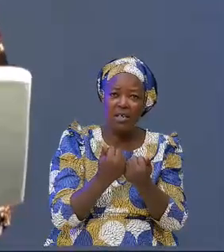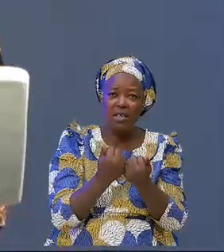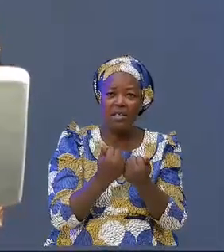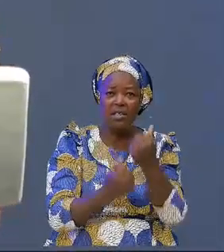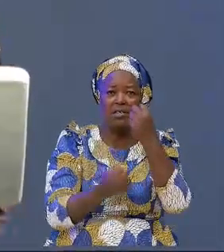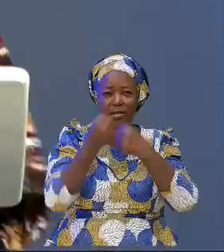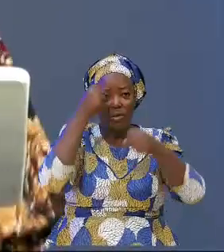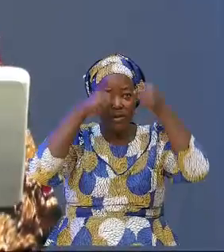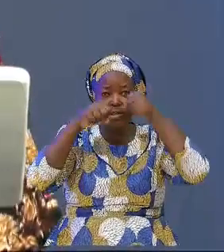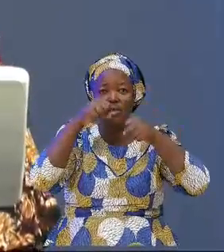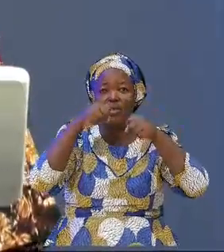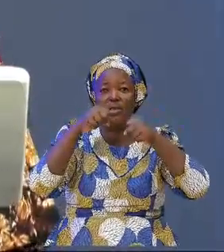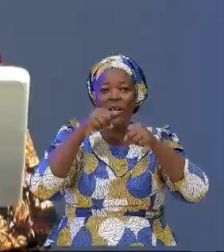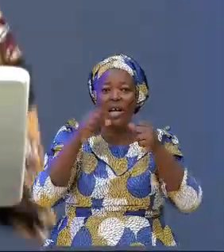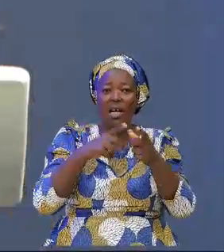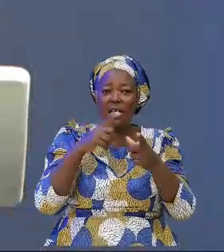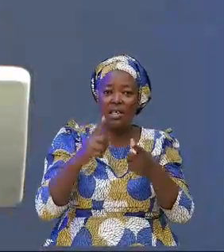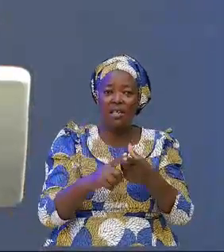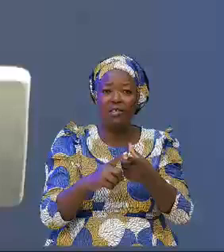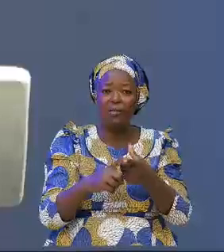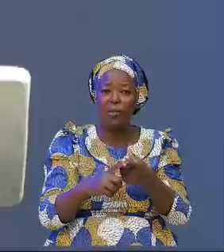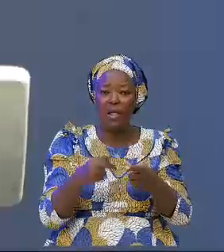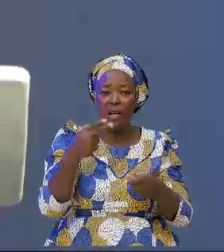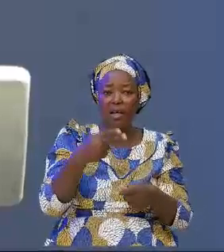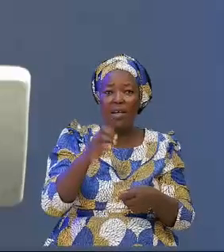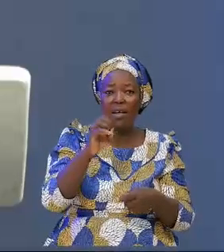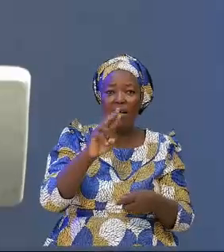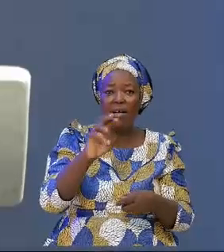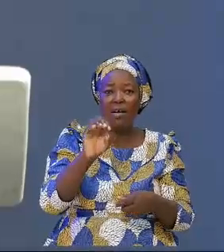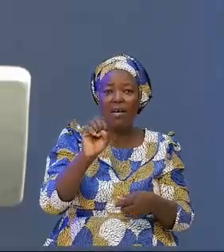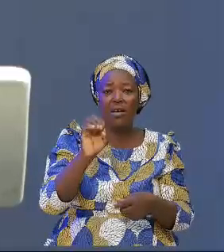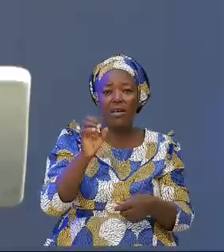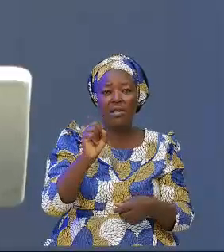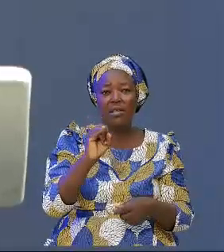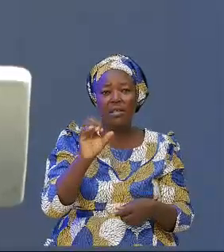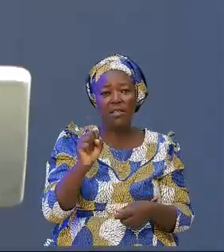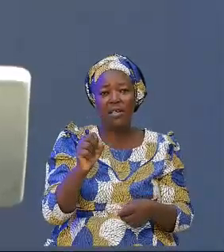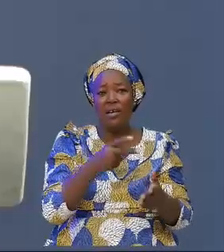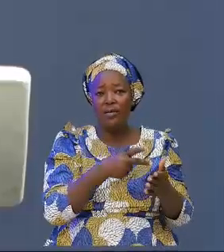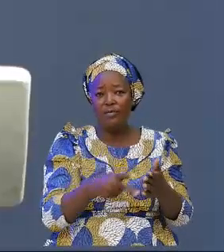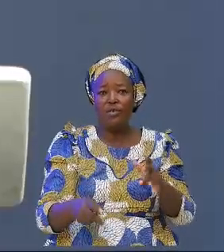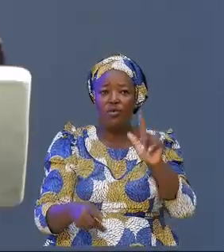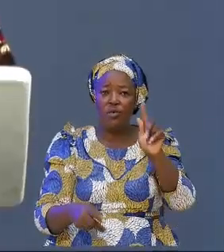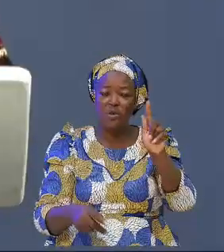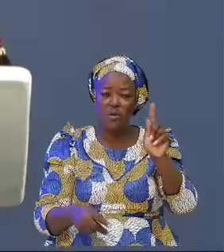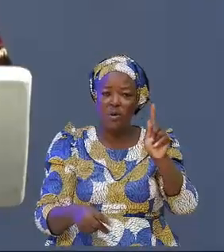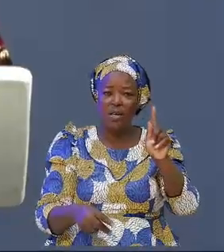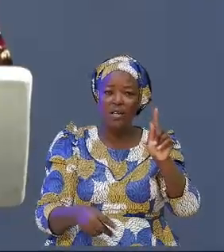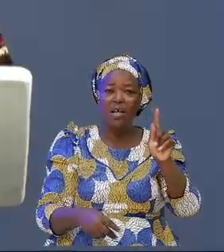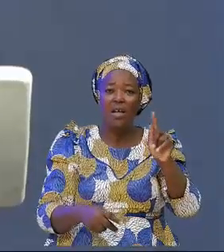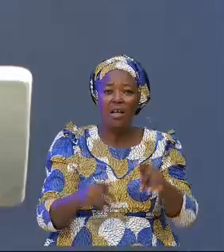wrath, strife, seditions, heresies, verse 21,